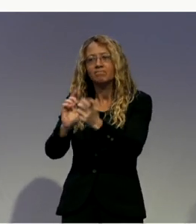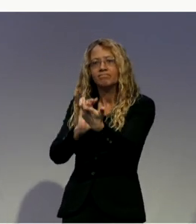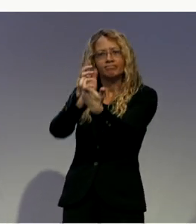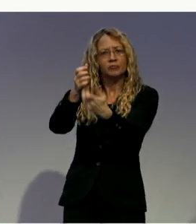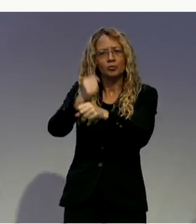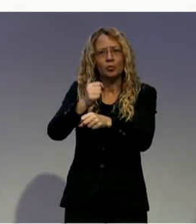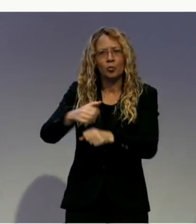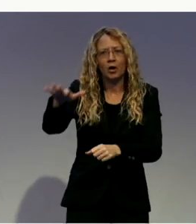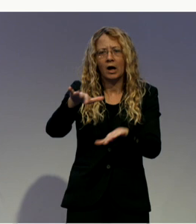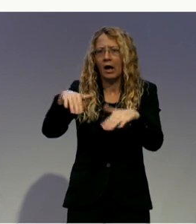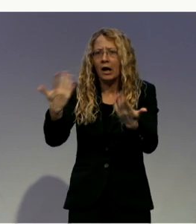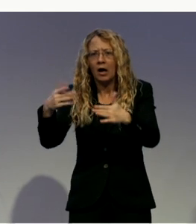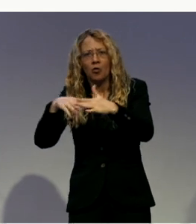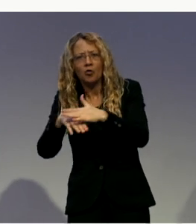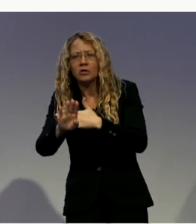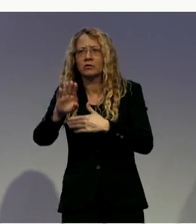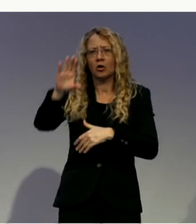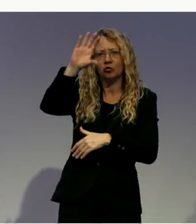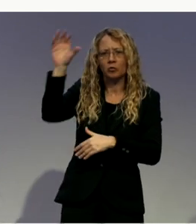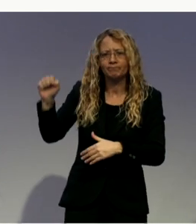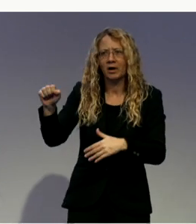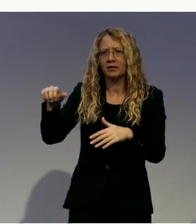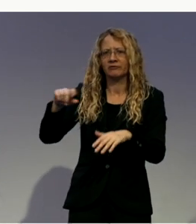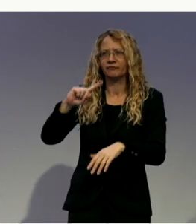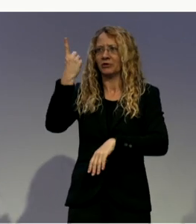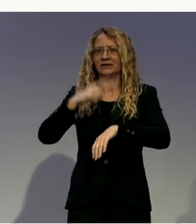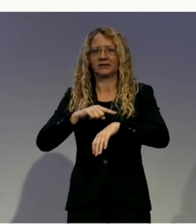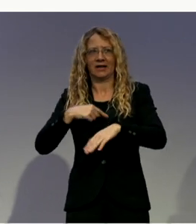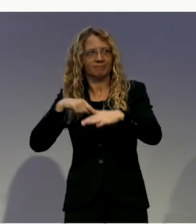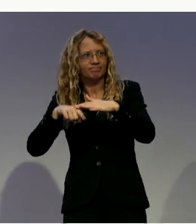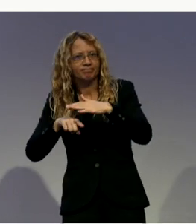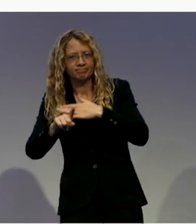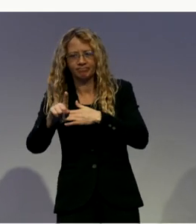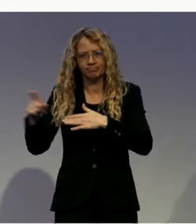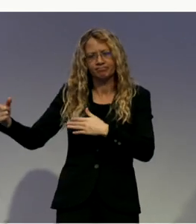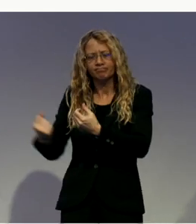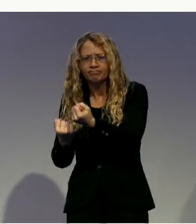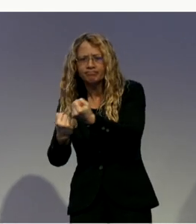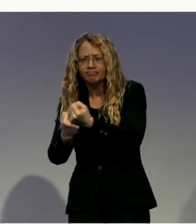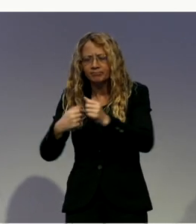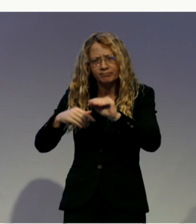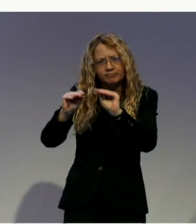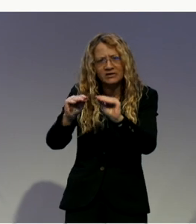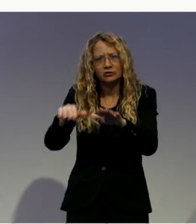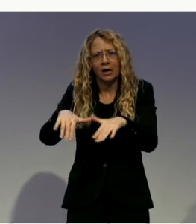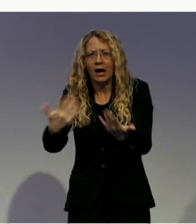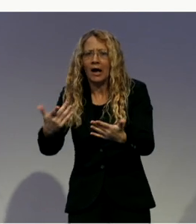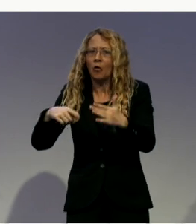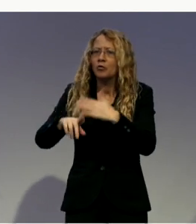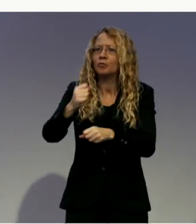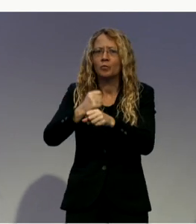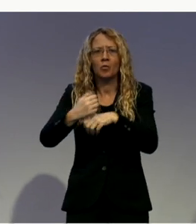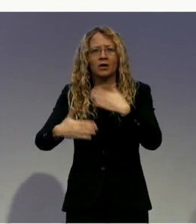were great enablers for them. And more than 50 young Down syndrome young